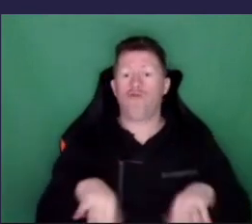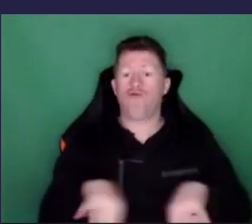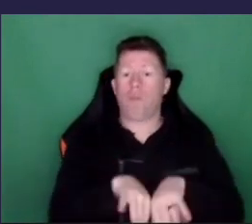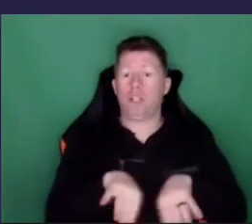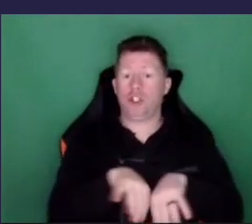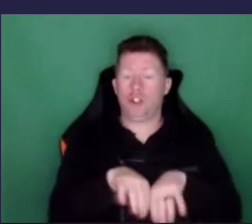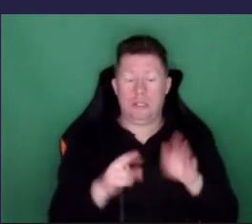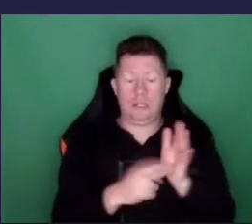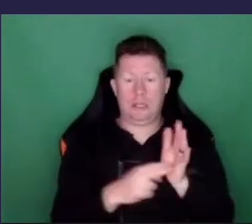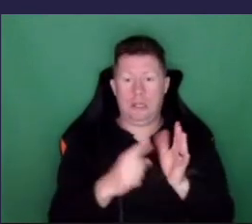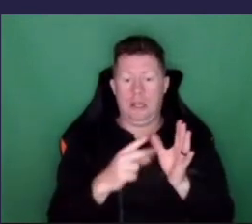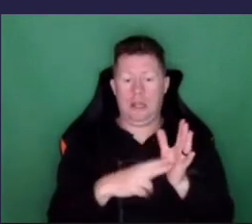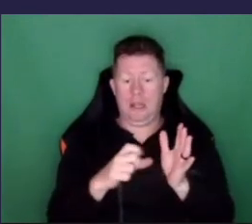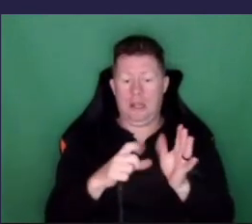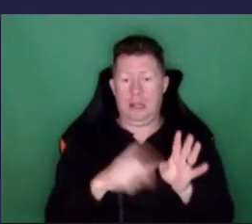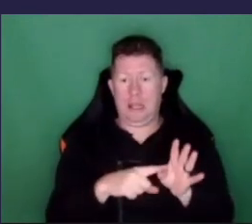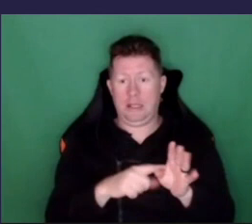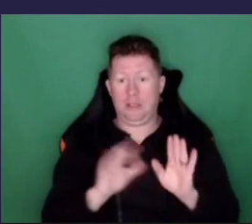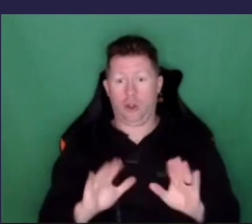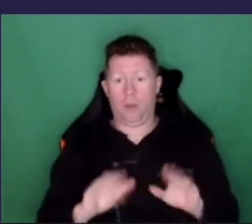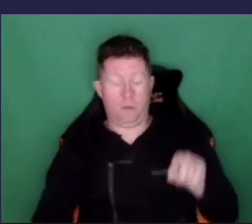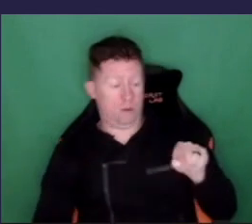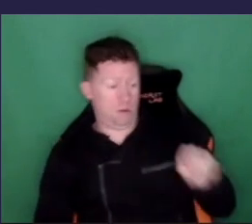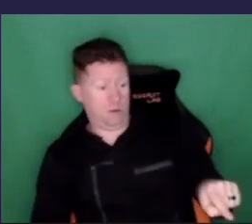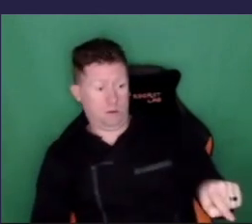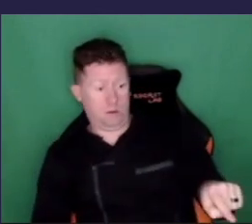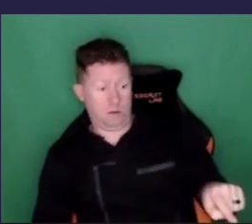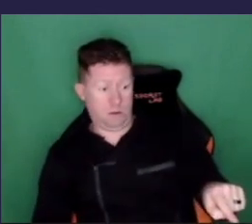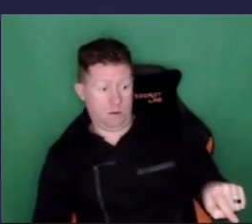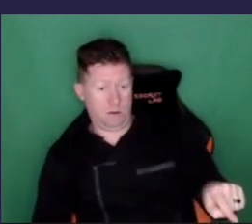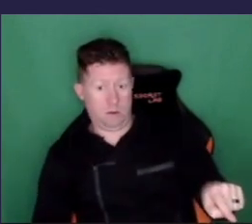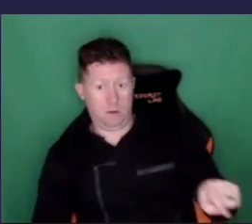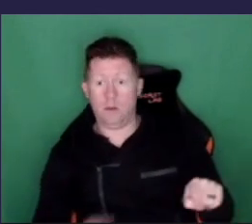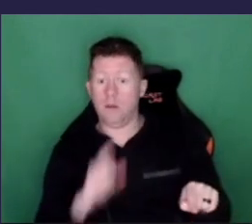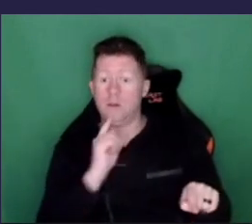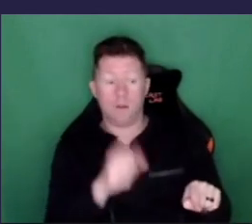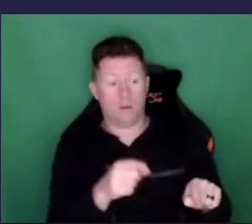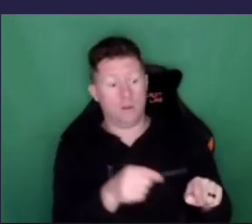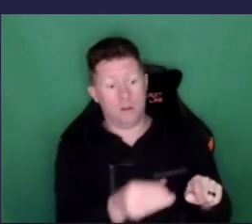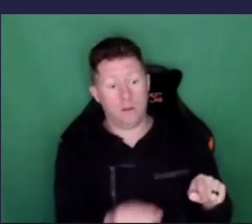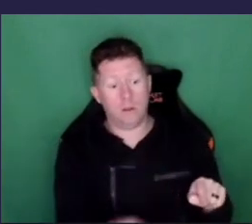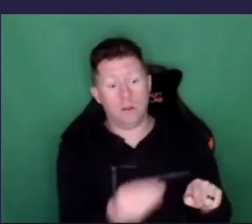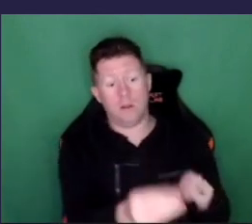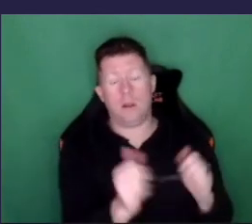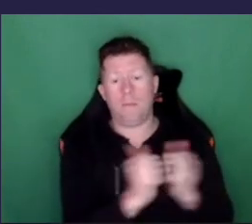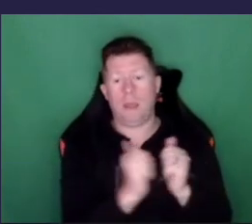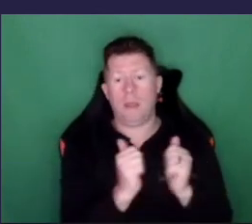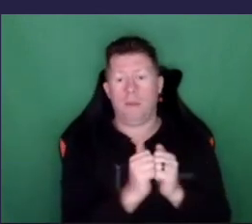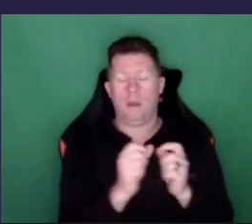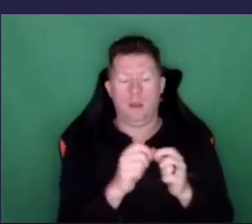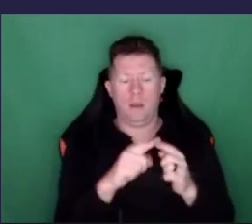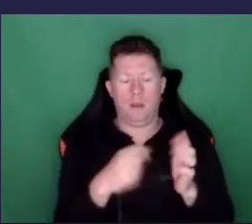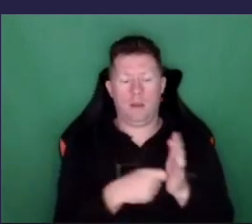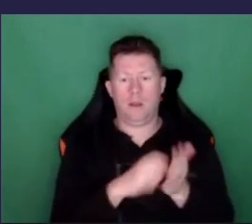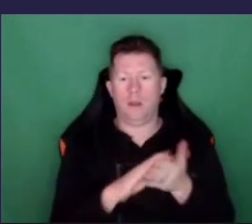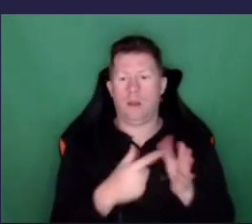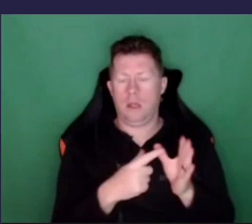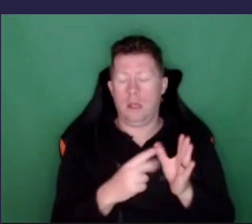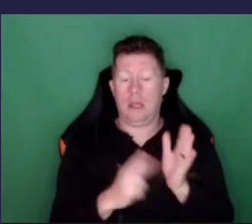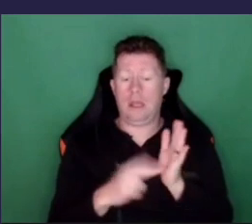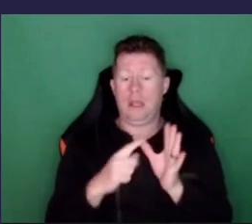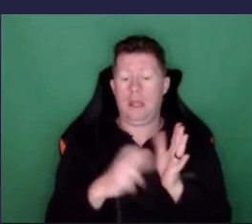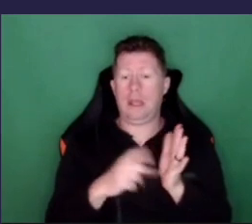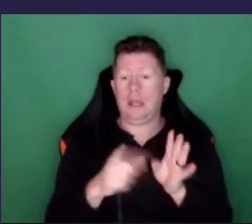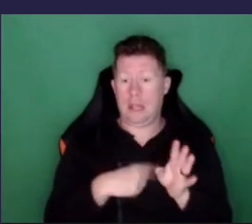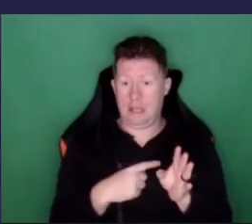Nancy stopped and pointed at it and said, and handed Bertha a piece of paper. And Nancy had been chewing gum, and she